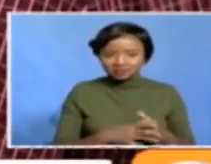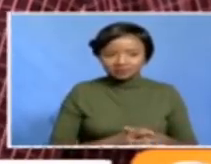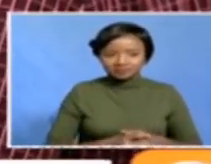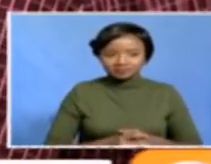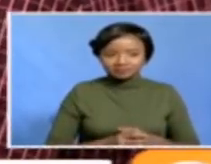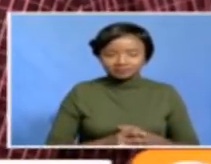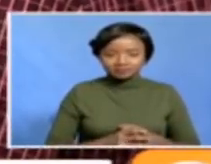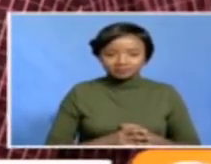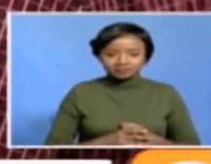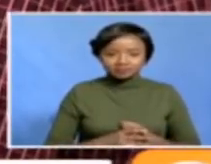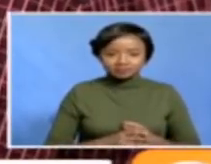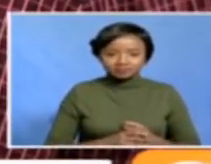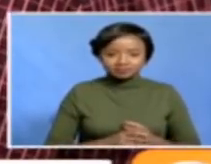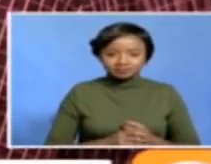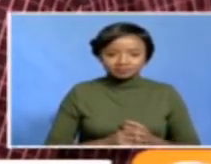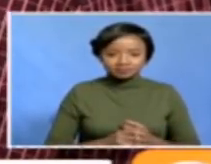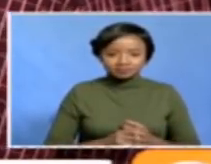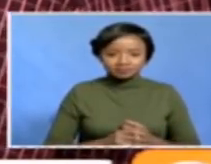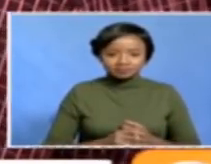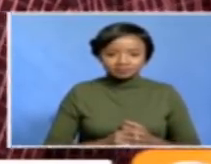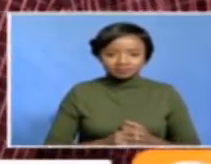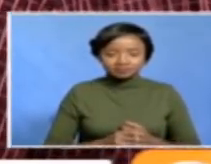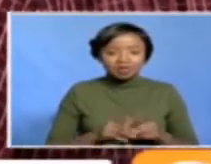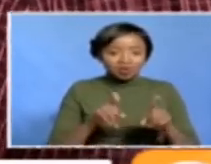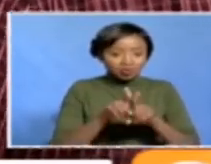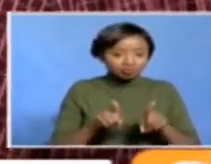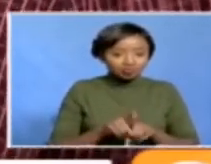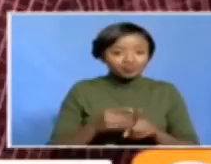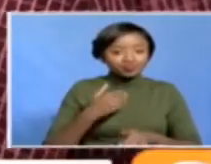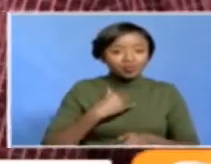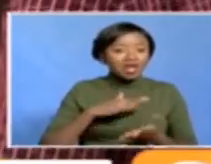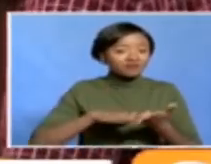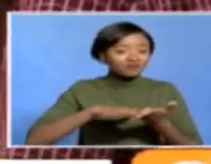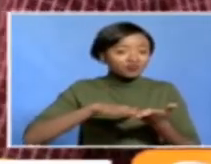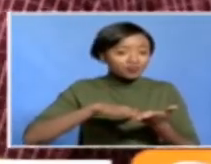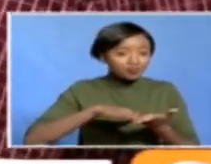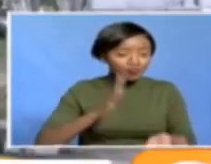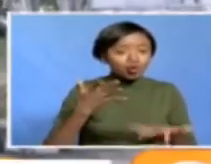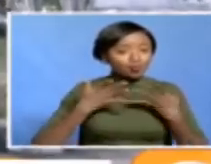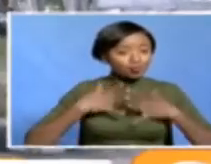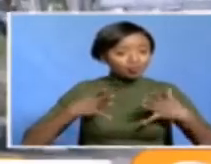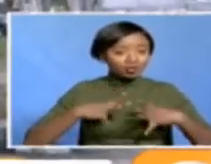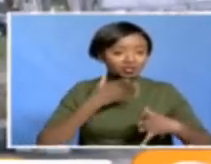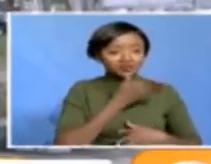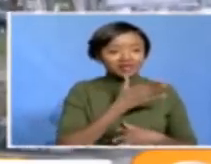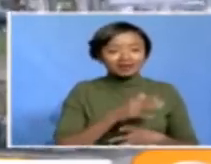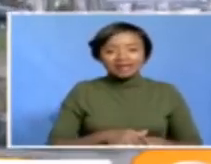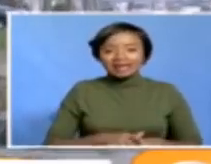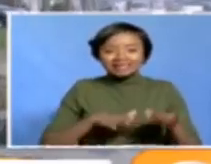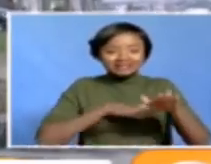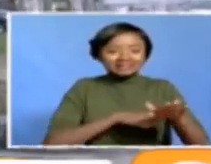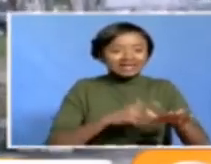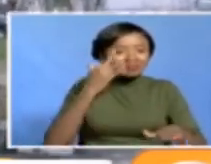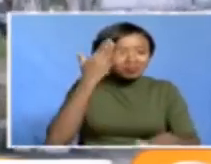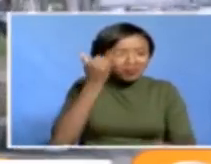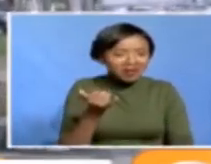have, you know, the population being large, then we have more vehicular population too. Traffic is being caused